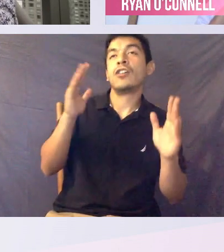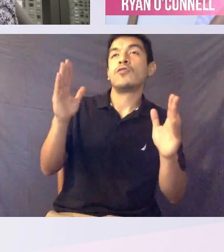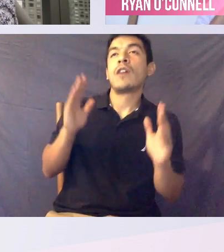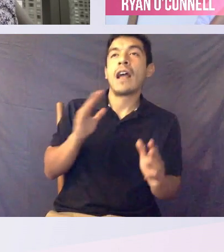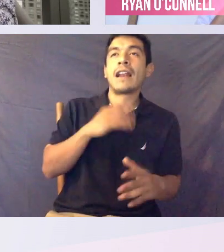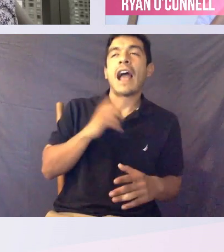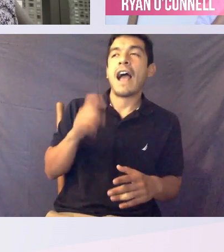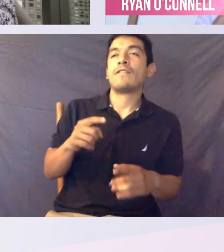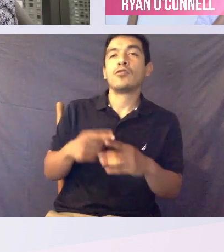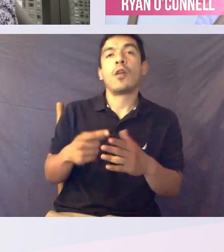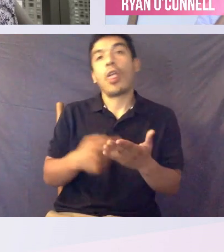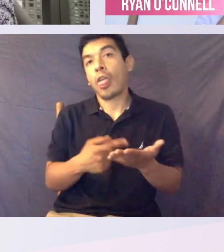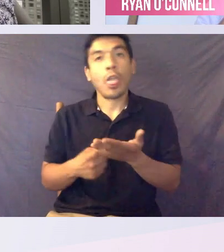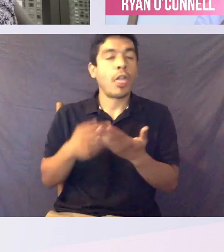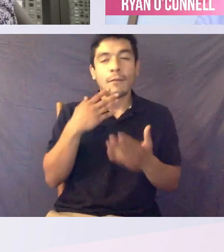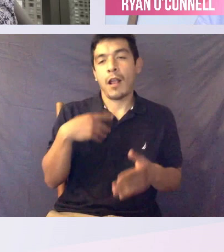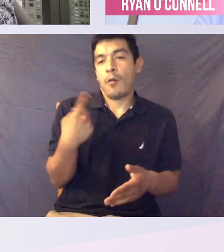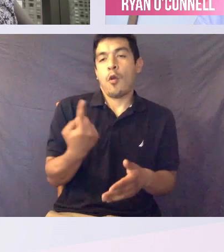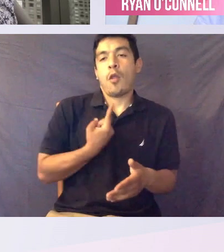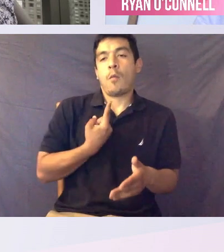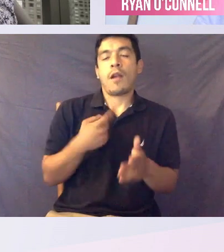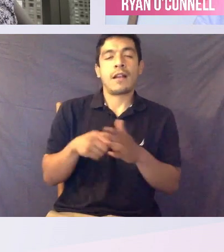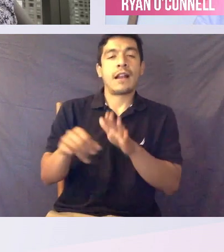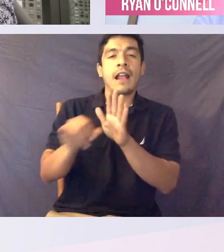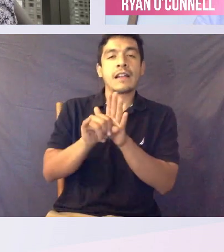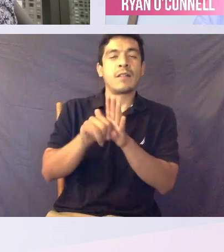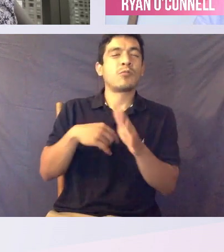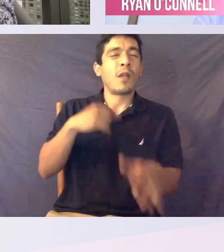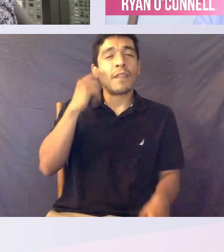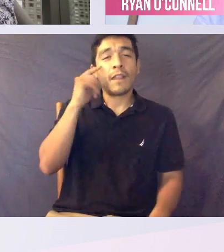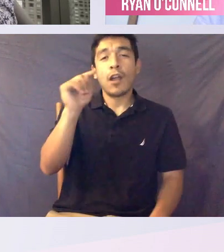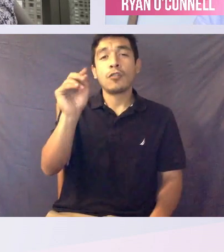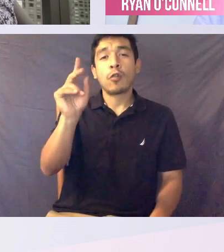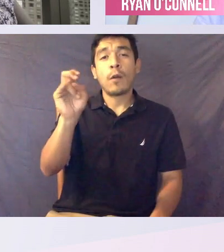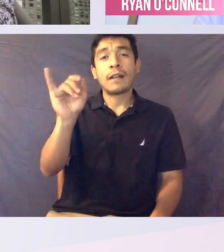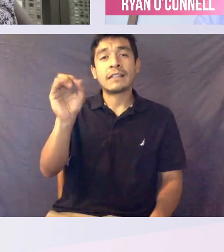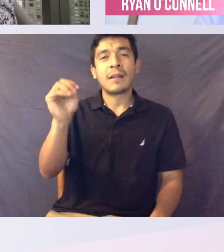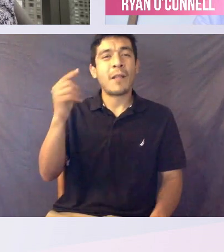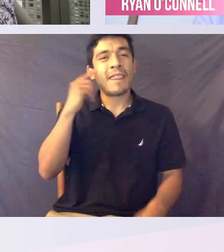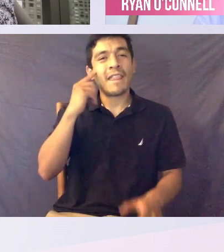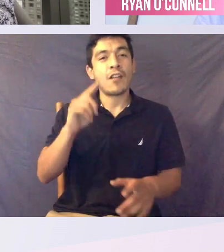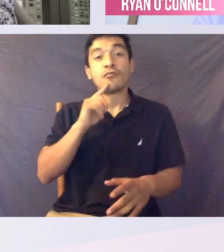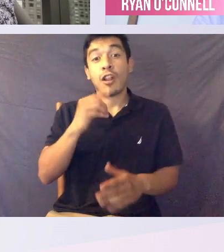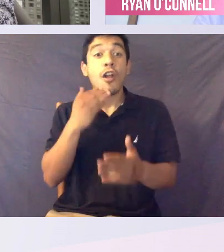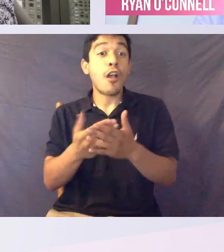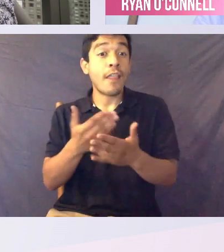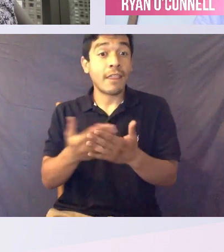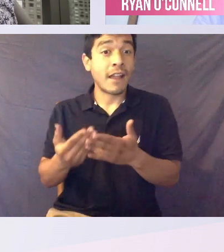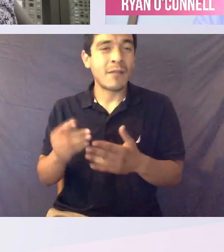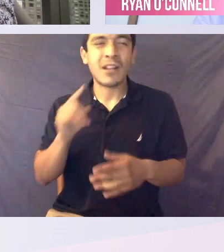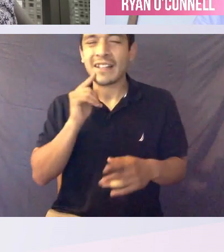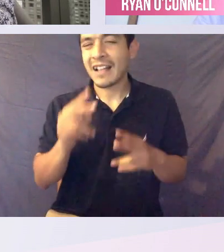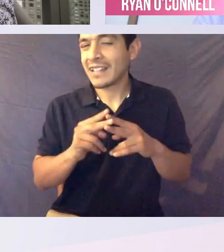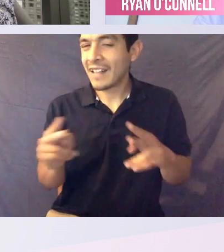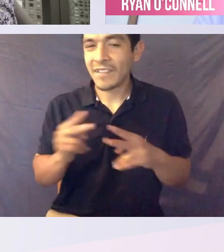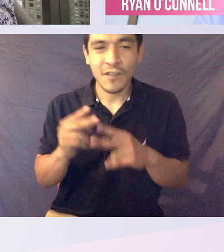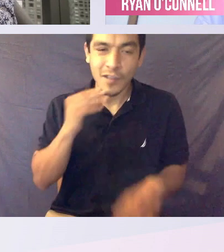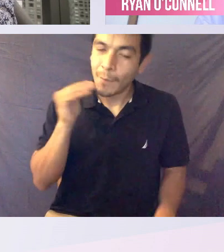of this identity. So I just think tokenism was, we thought was such a barrier breaking point, and it was actually very, very